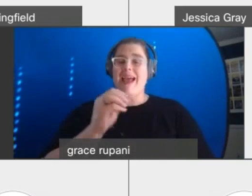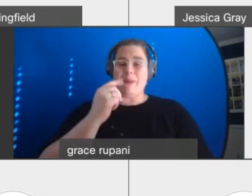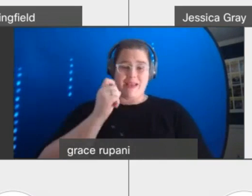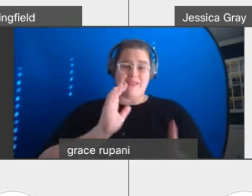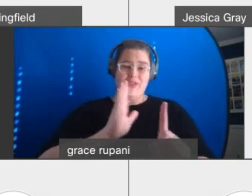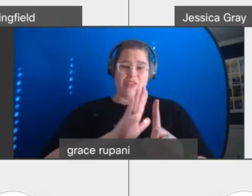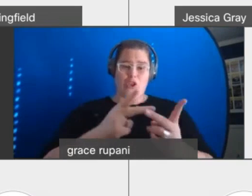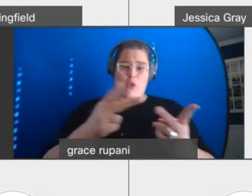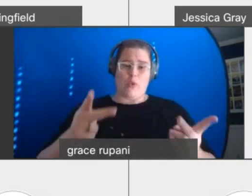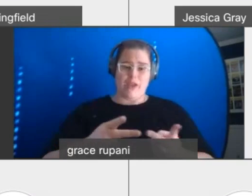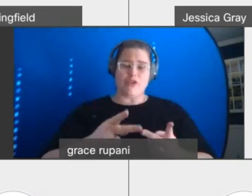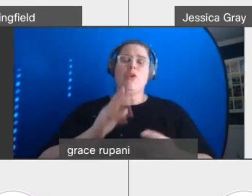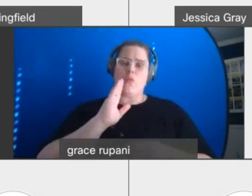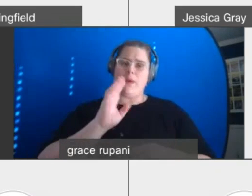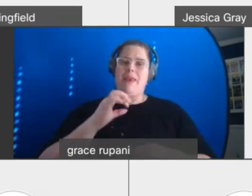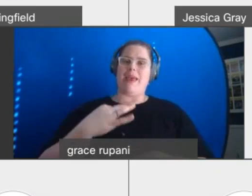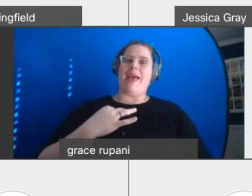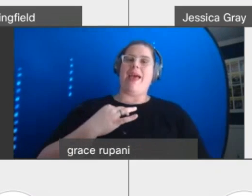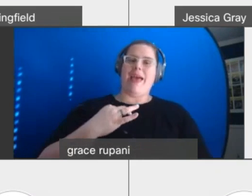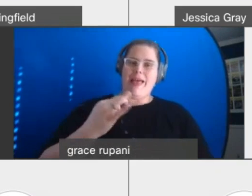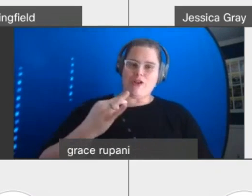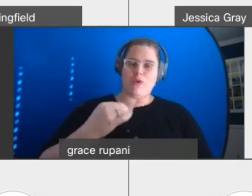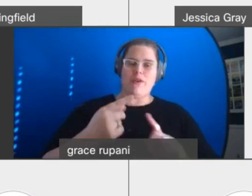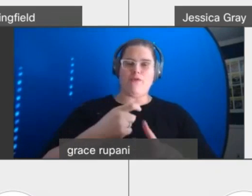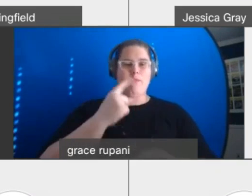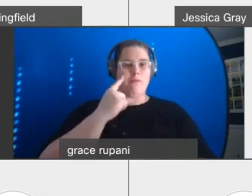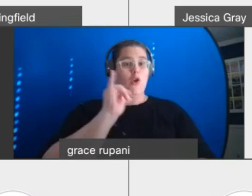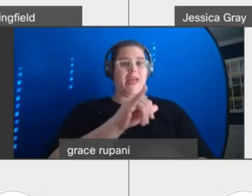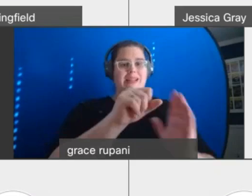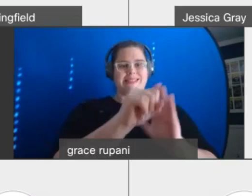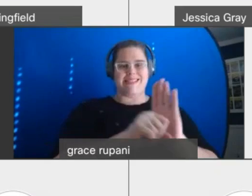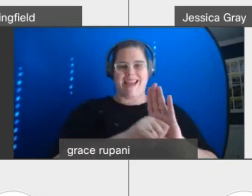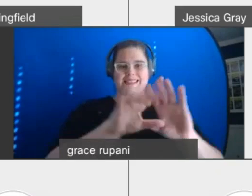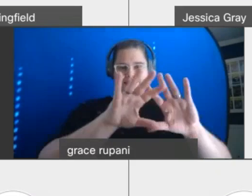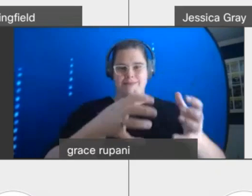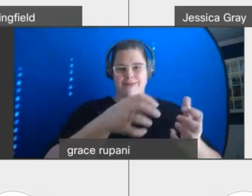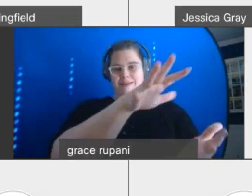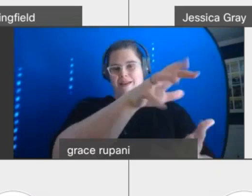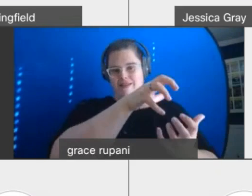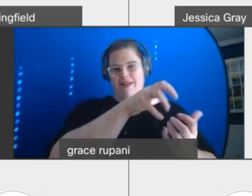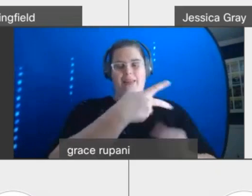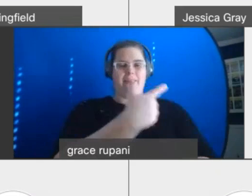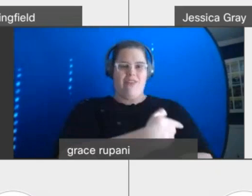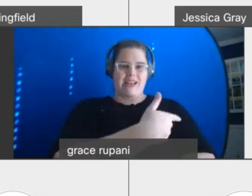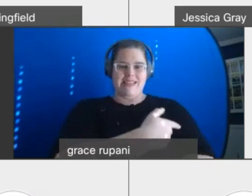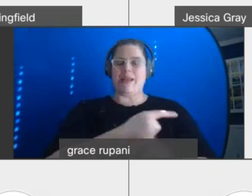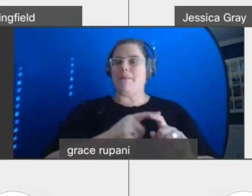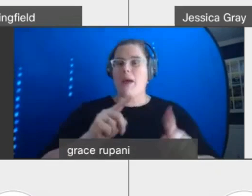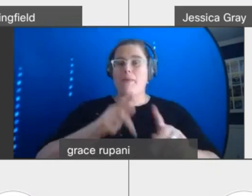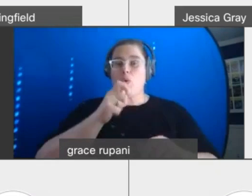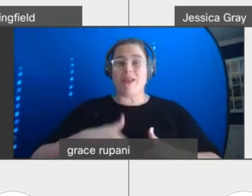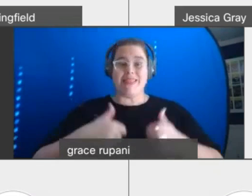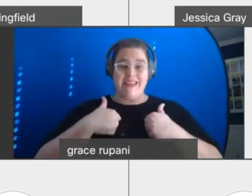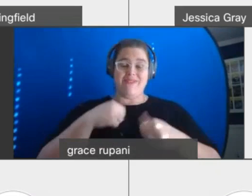eligible for those vaccines from what my understanding is, and people who live in the state but work in the district will be